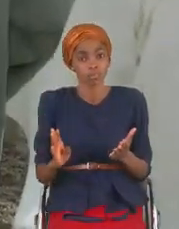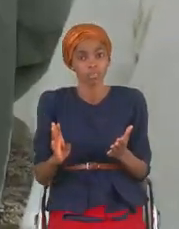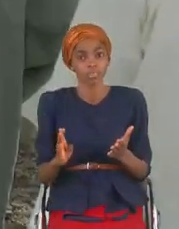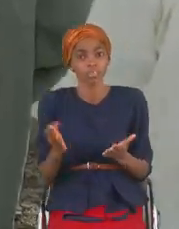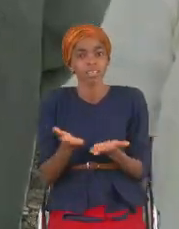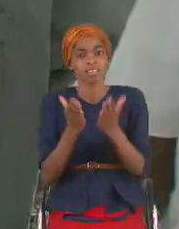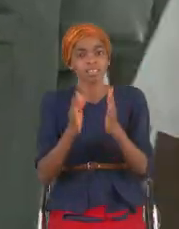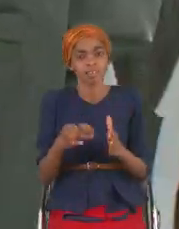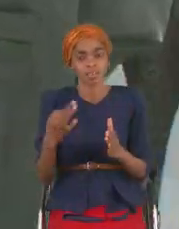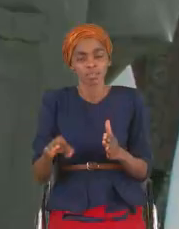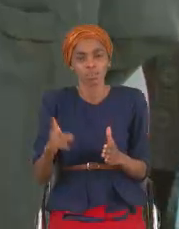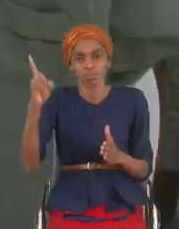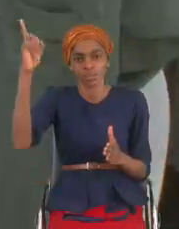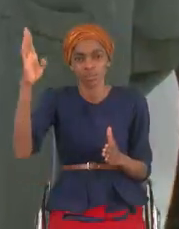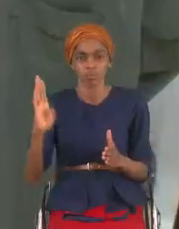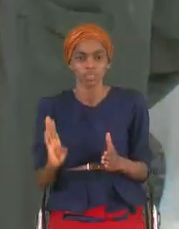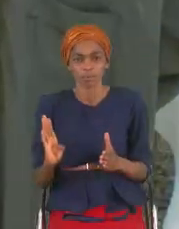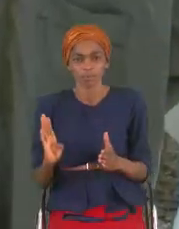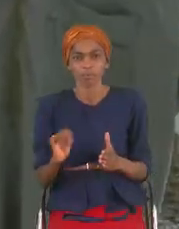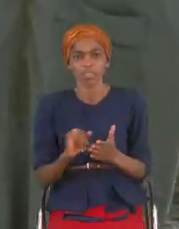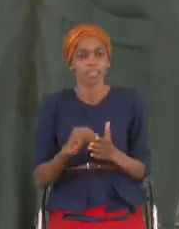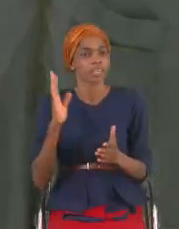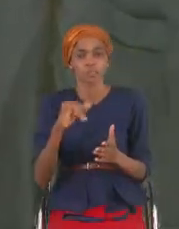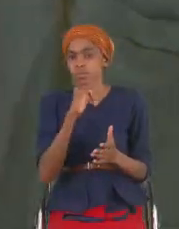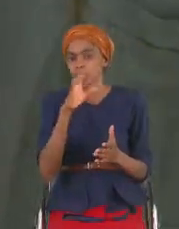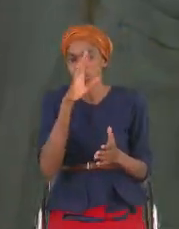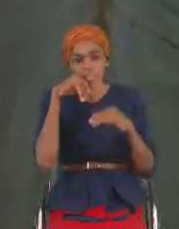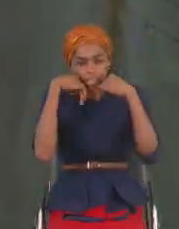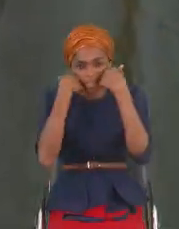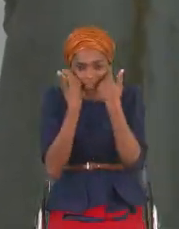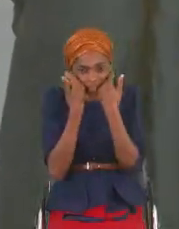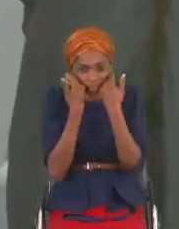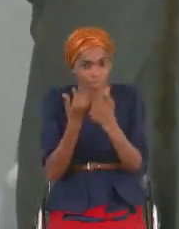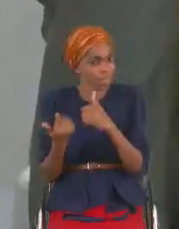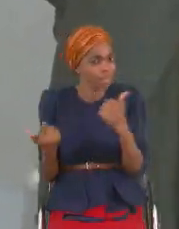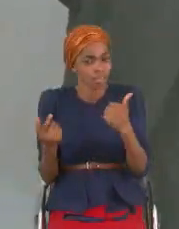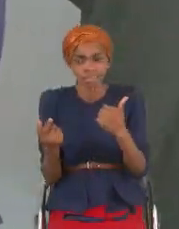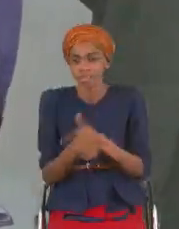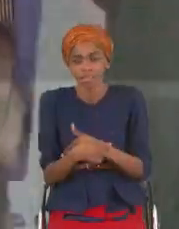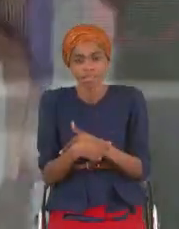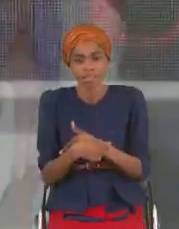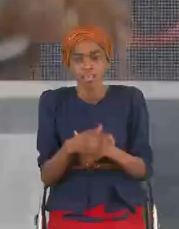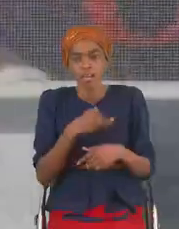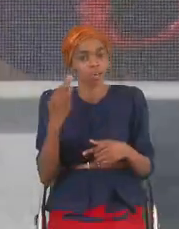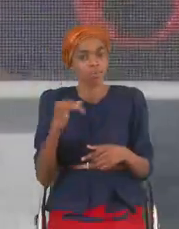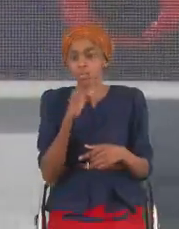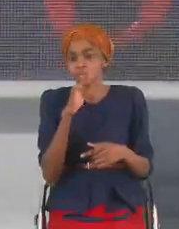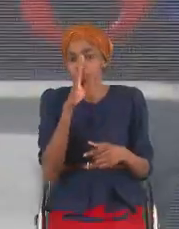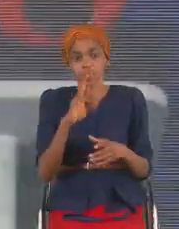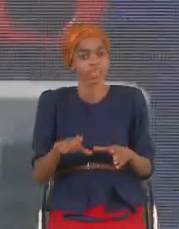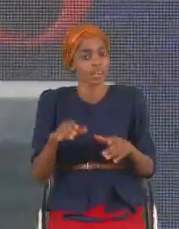God, that will not be ashamed any day and will not be ashamed